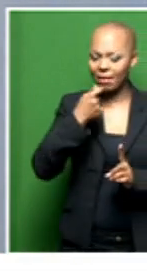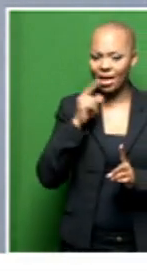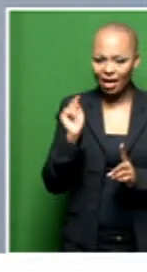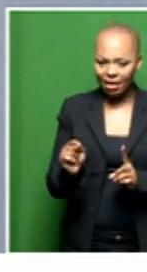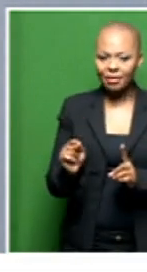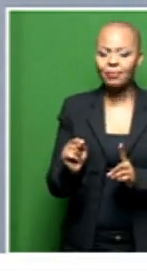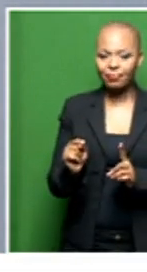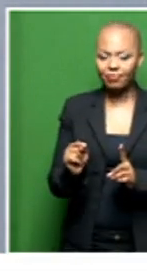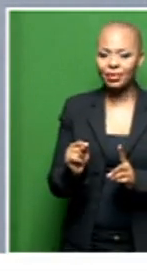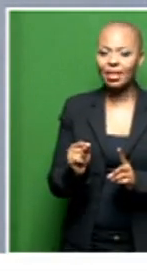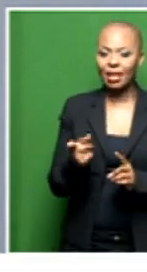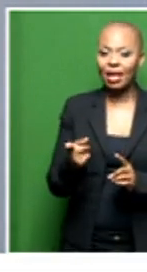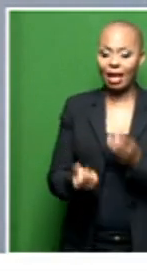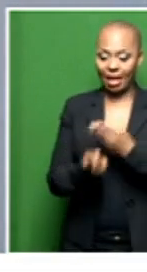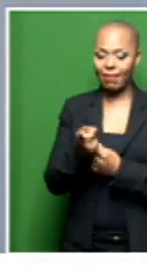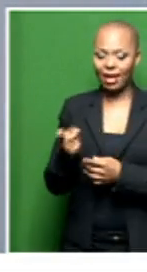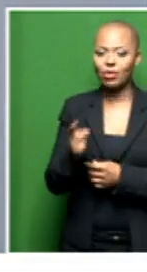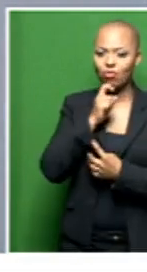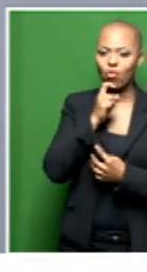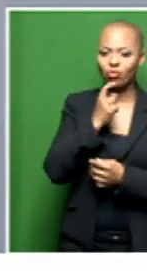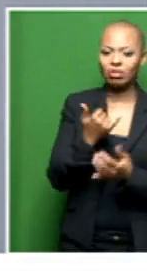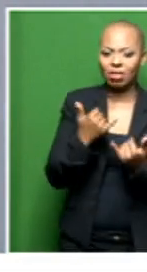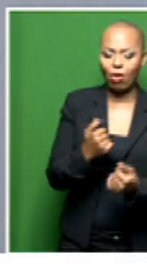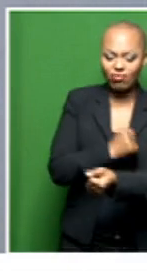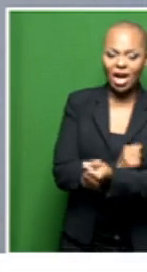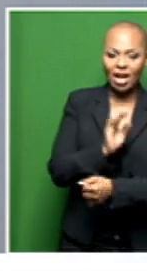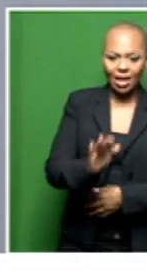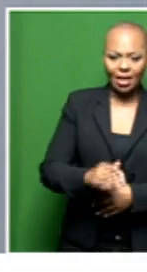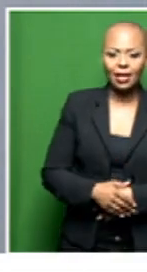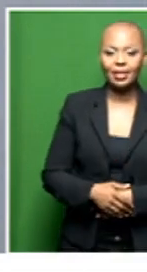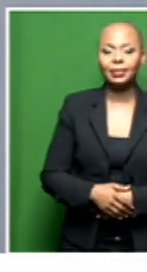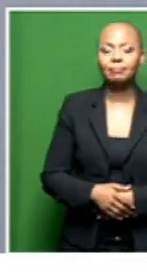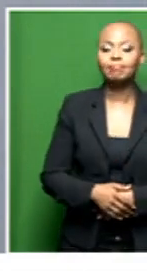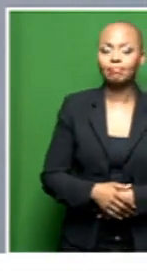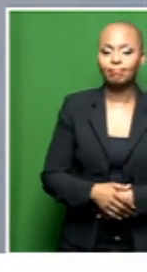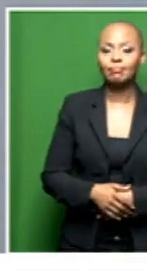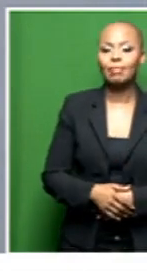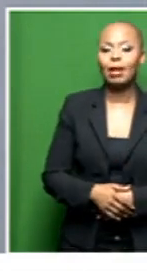heavy kind of road that she travels, but it's